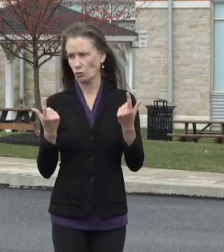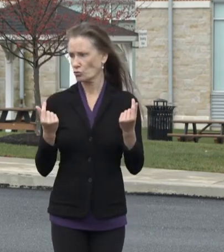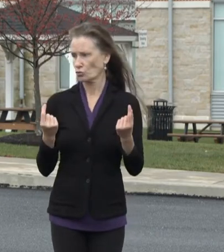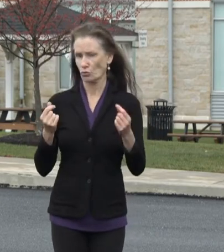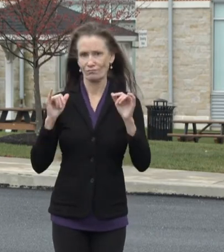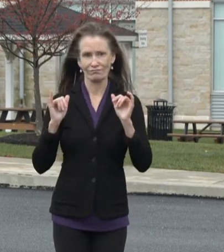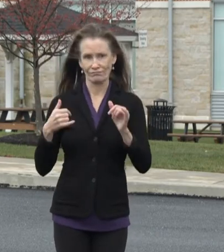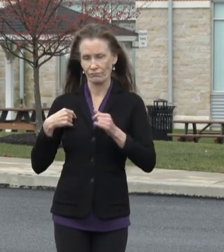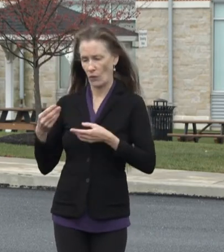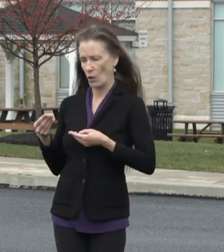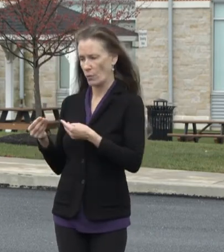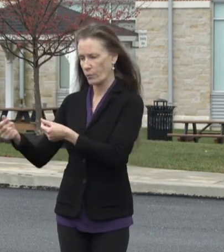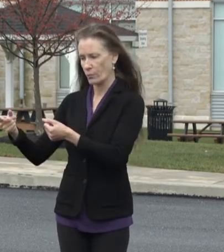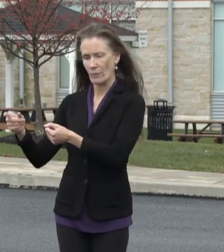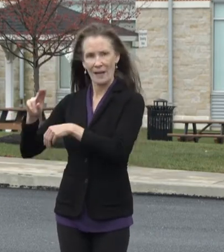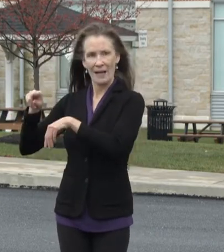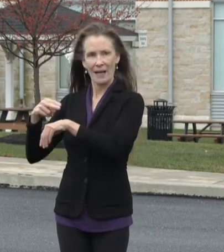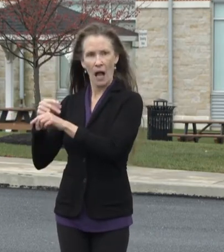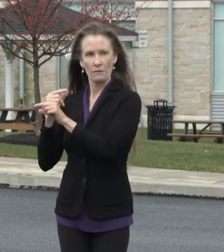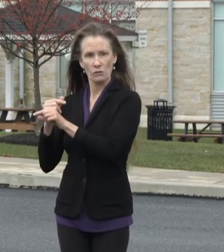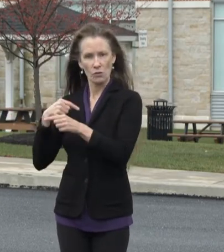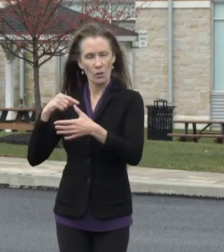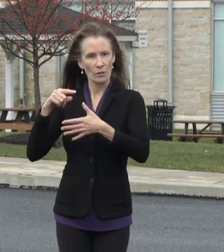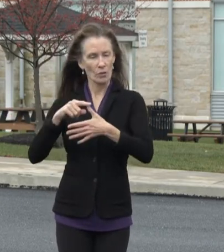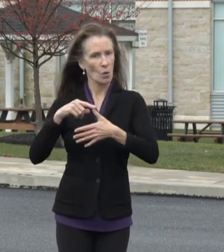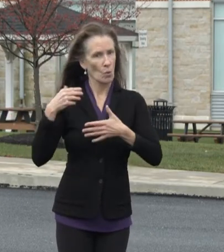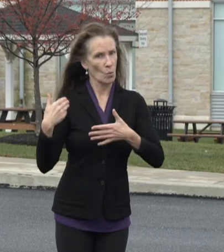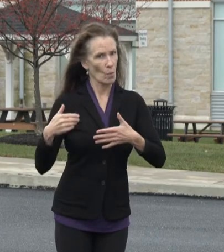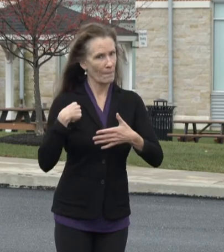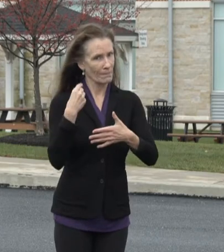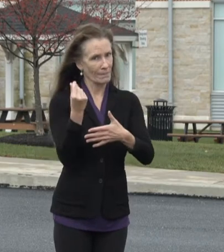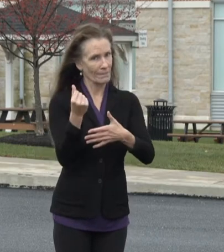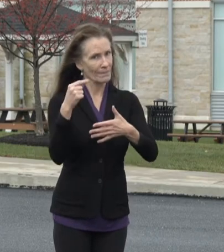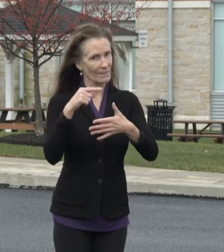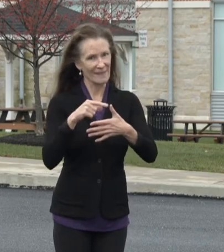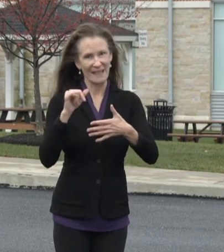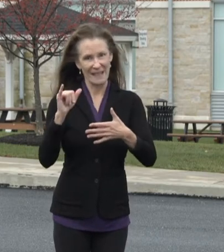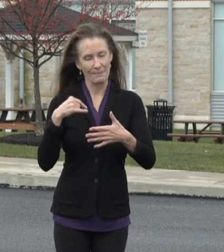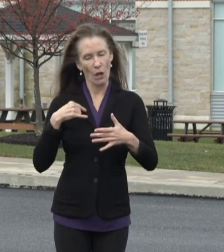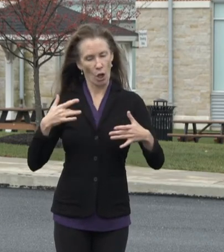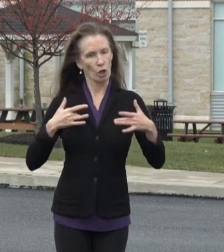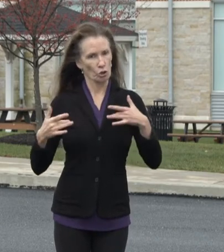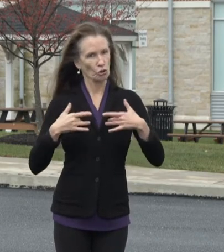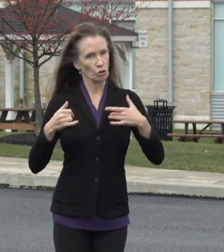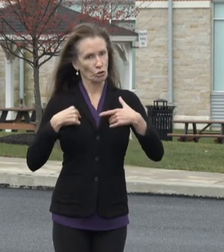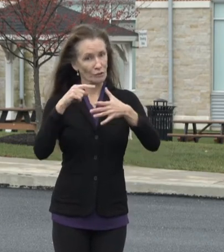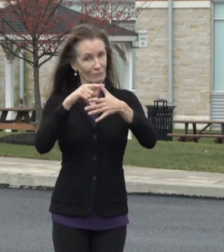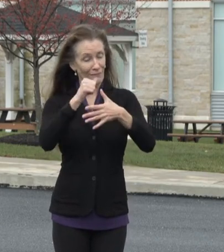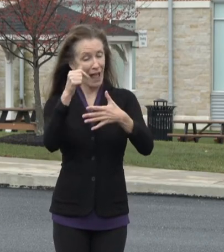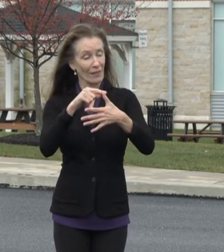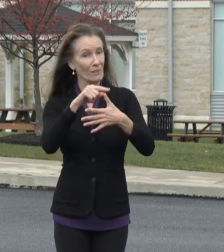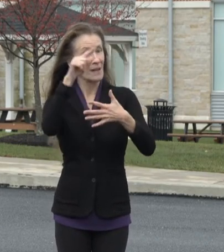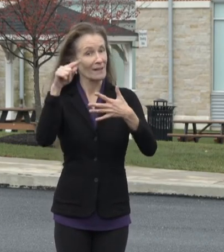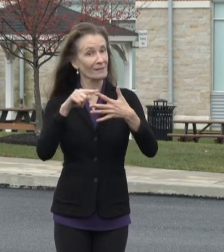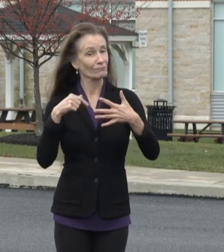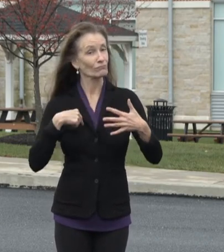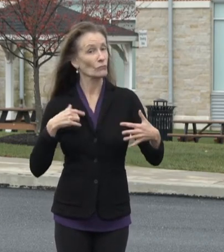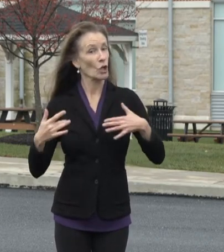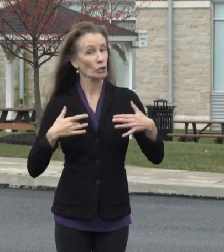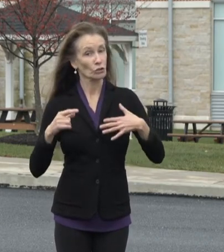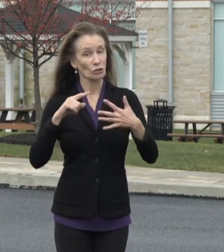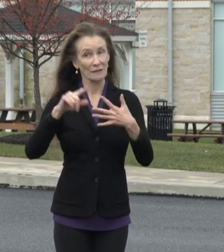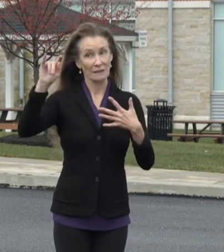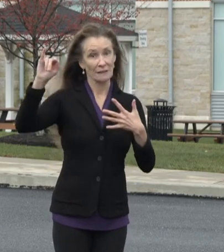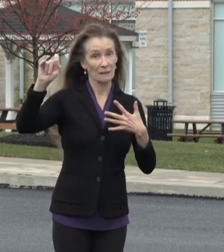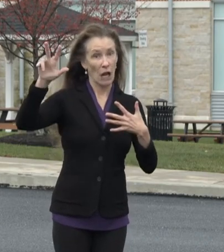what is considered state active duty is a concern. But also under Title 32 status where they're federalized, it